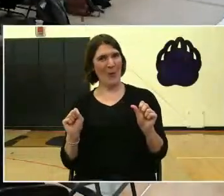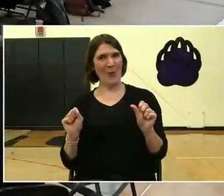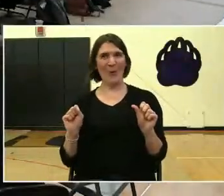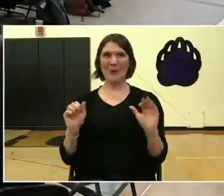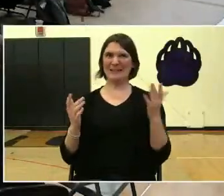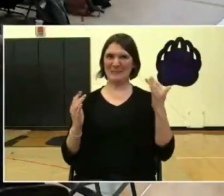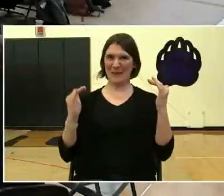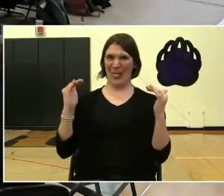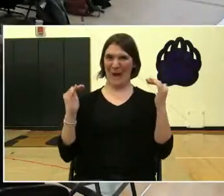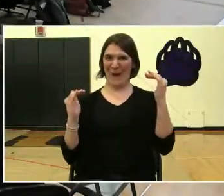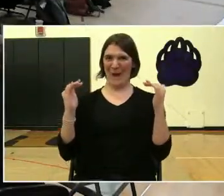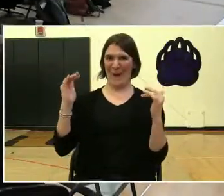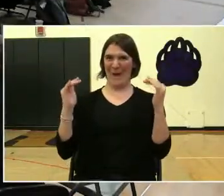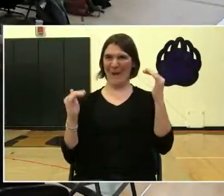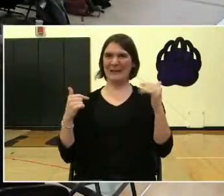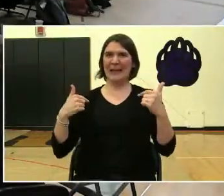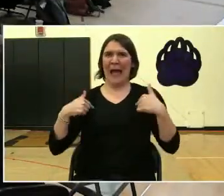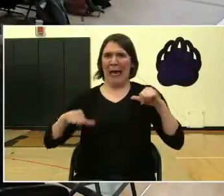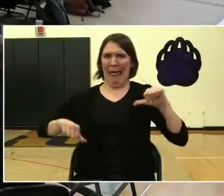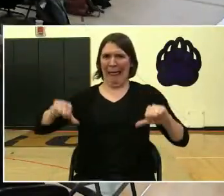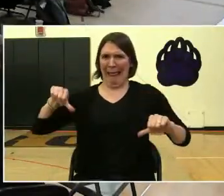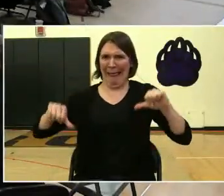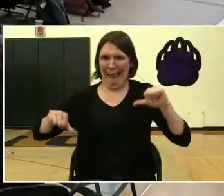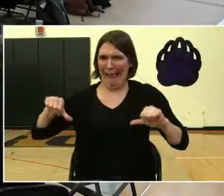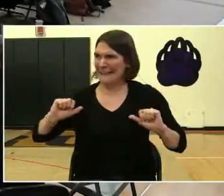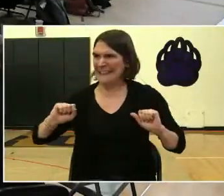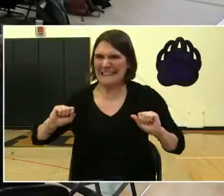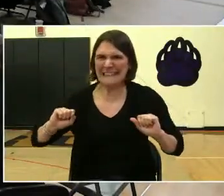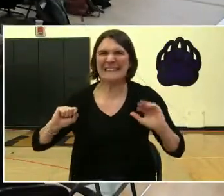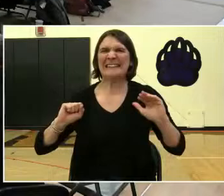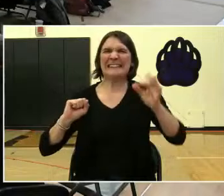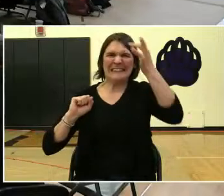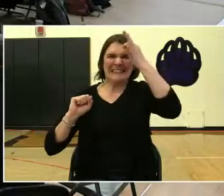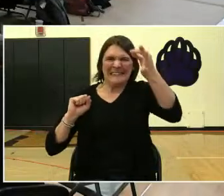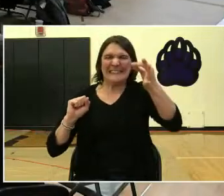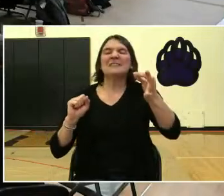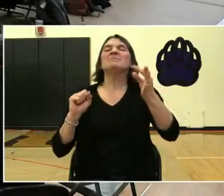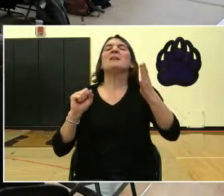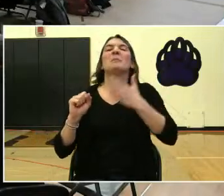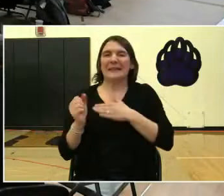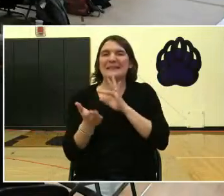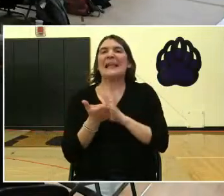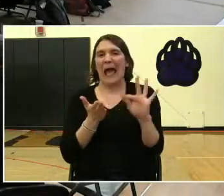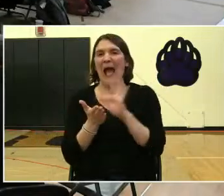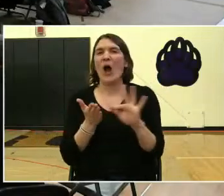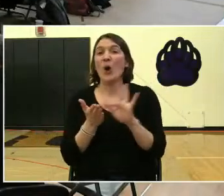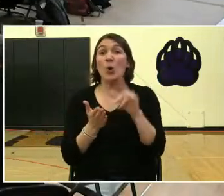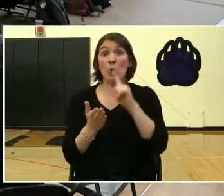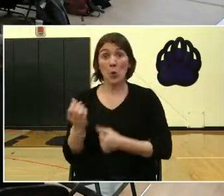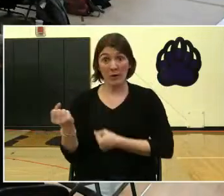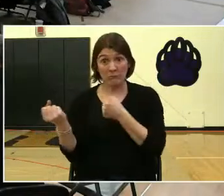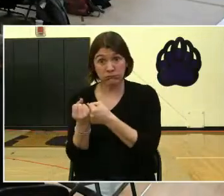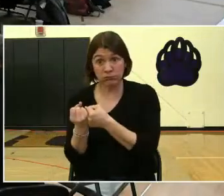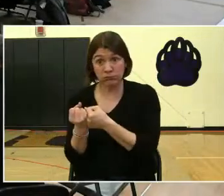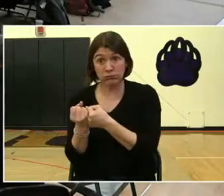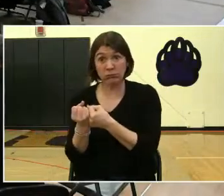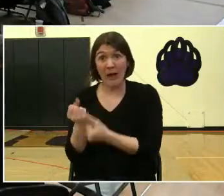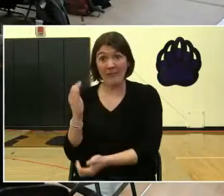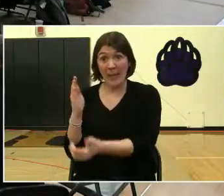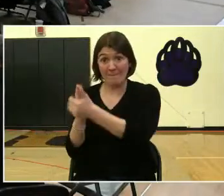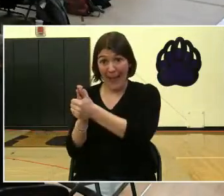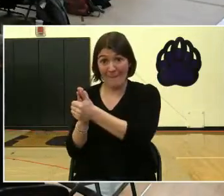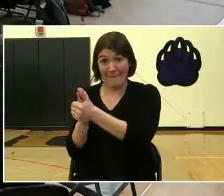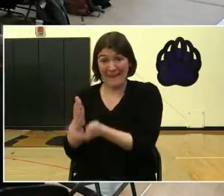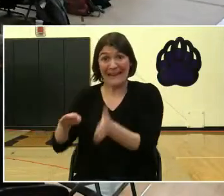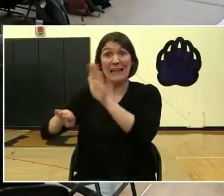mind the chair is in doubt um we're going to call for a division uh all those in favor of